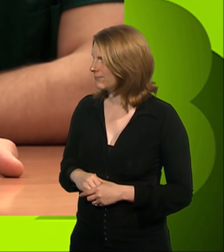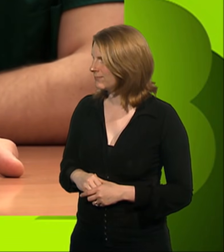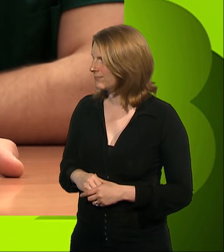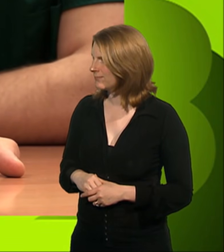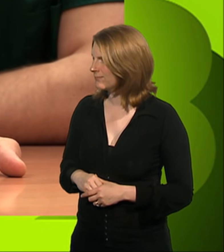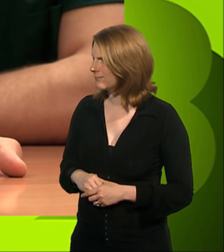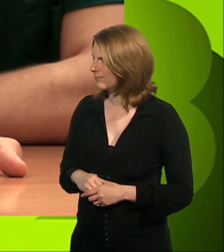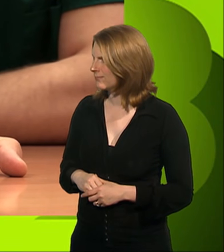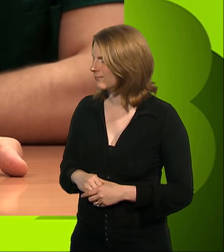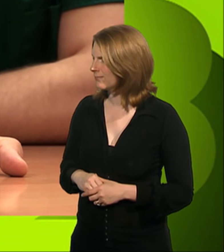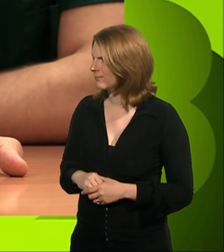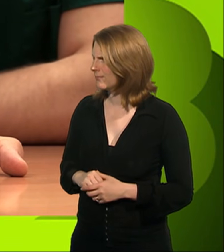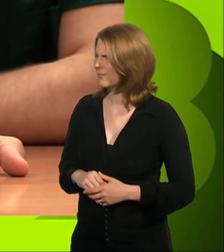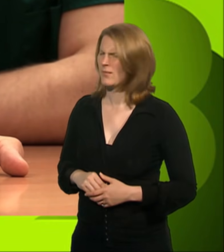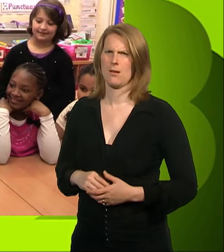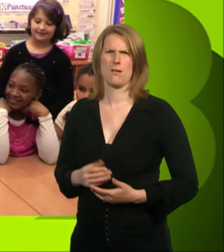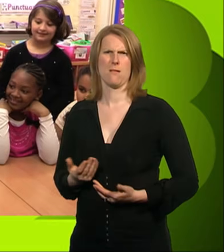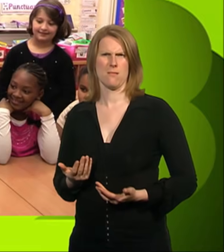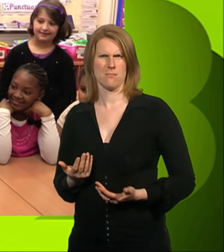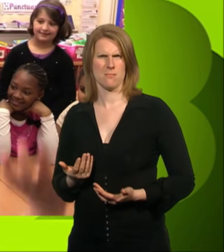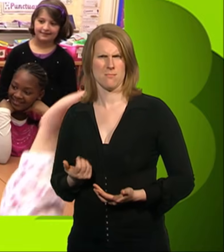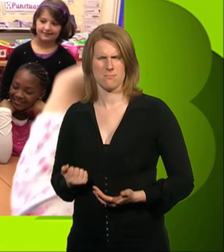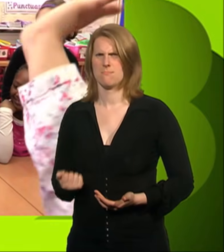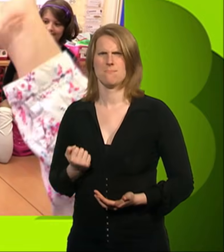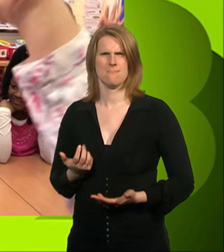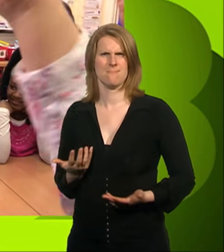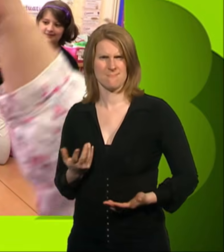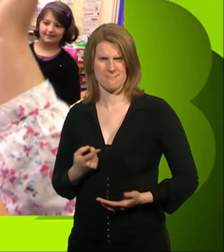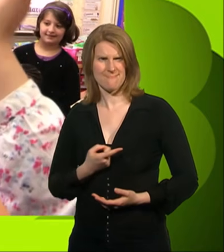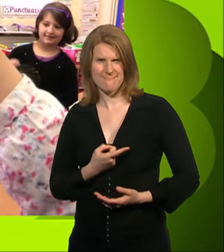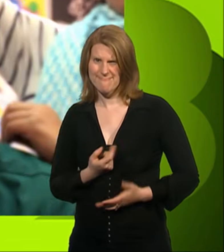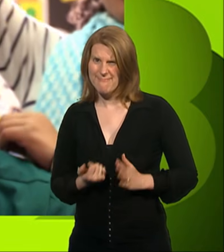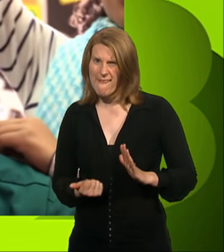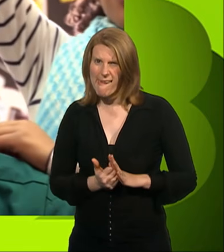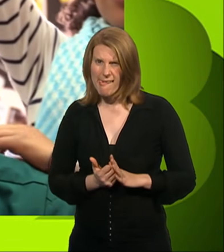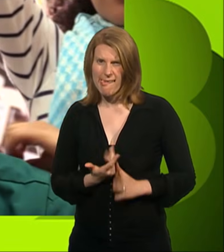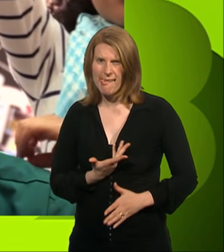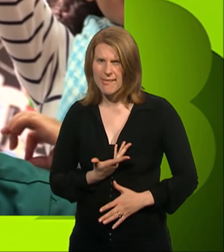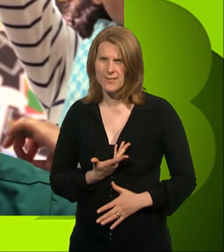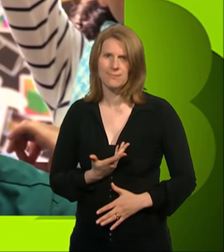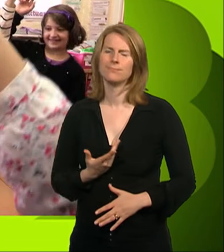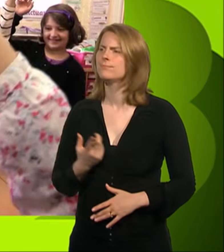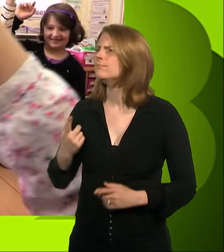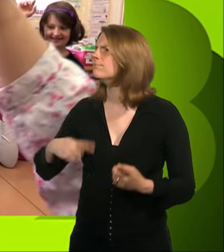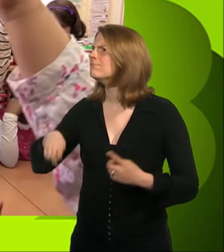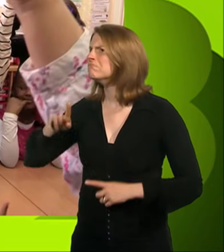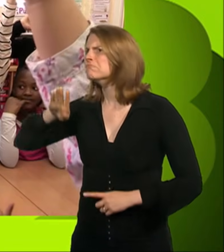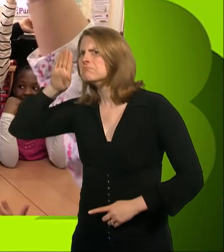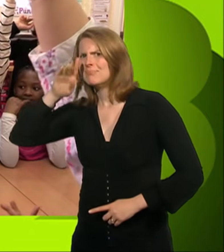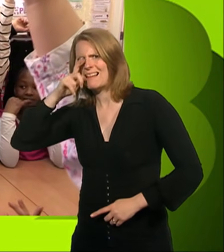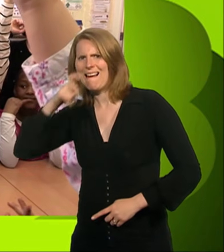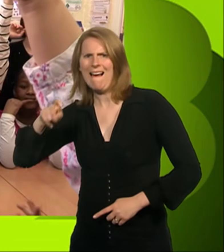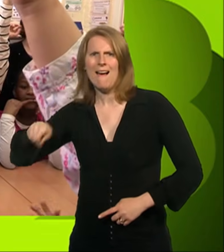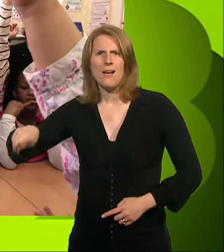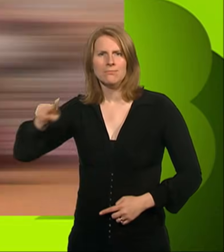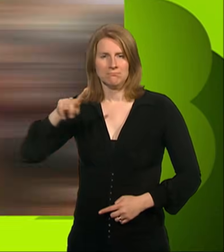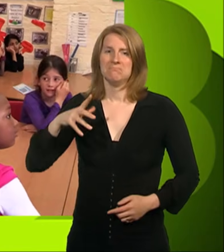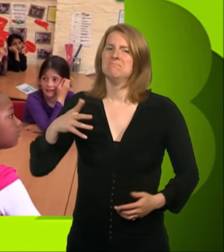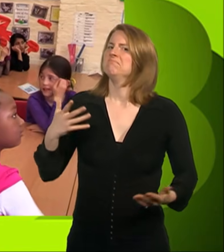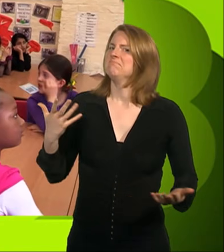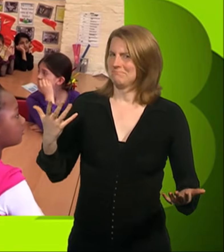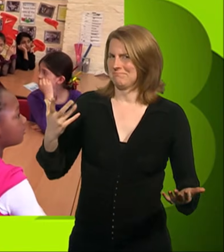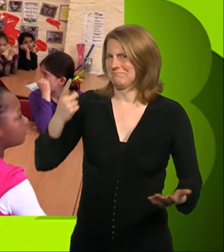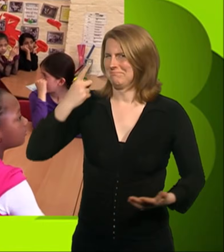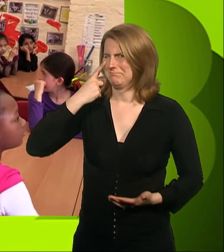Come on. That is pathetic. Who thinks I was pathetic? Now, who thinks they could do it? Well, let's see then, shall